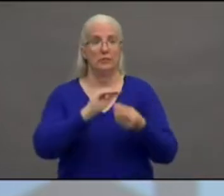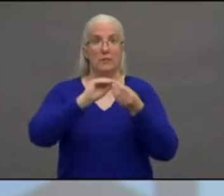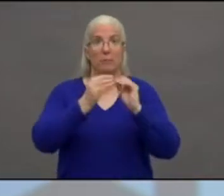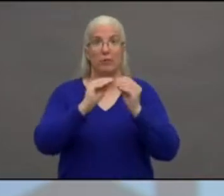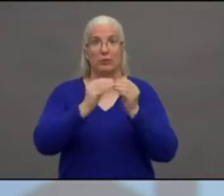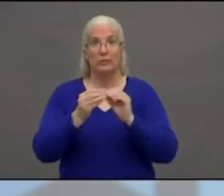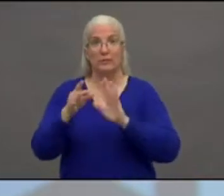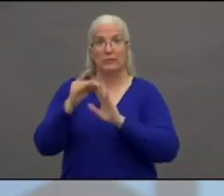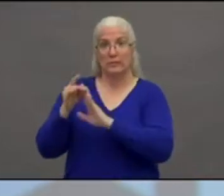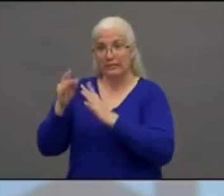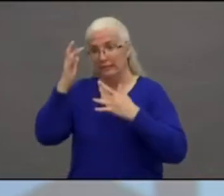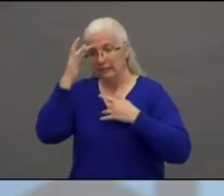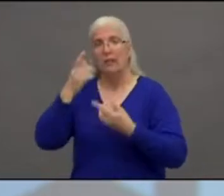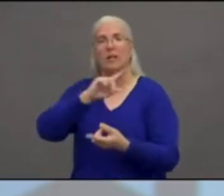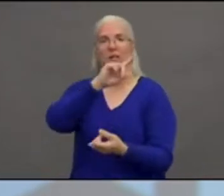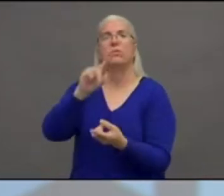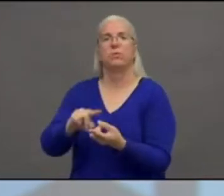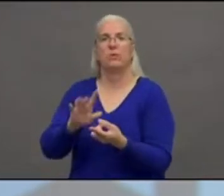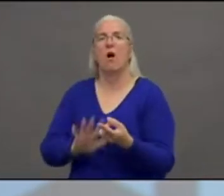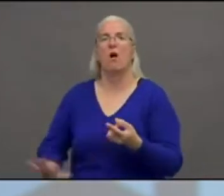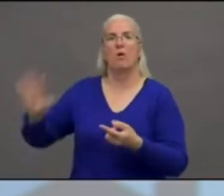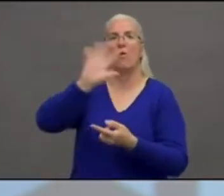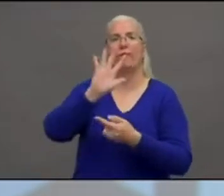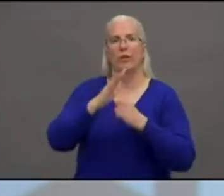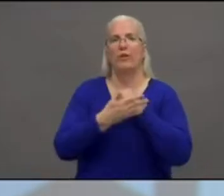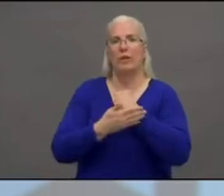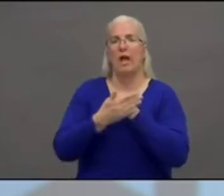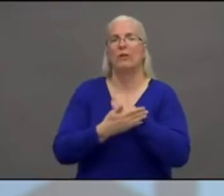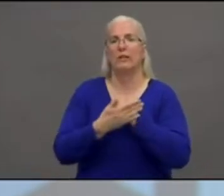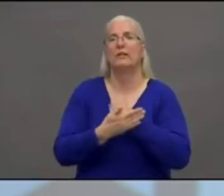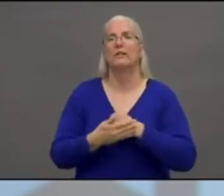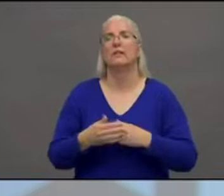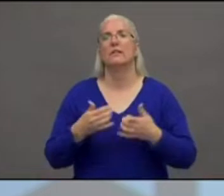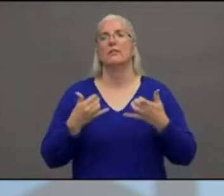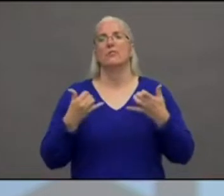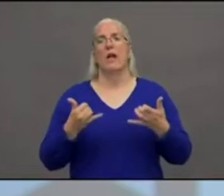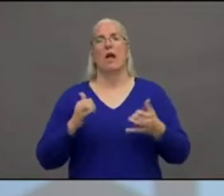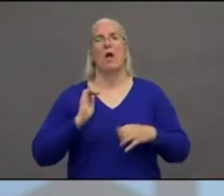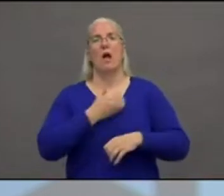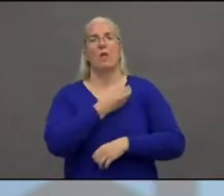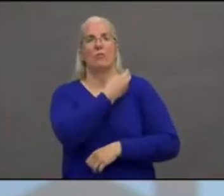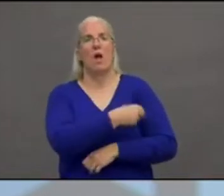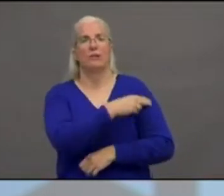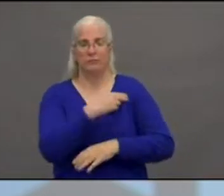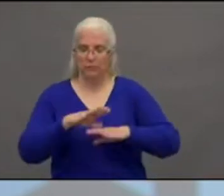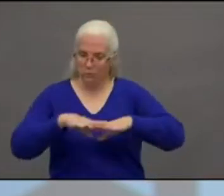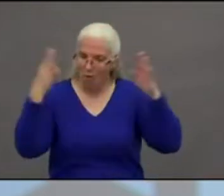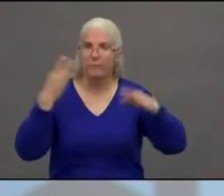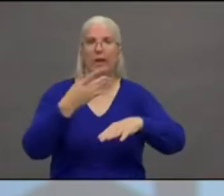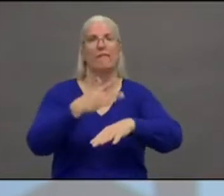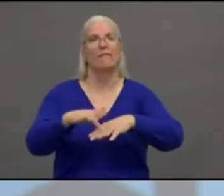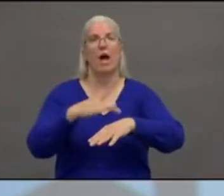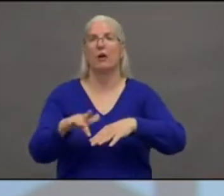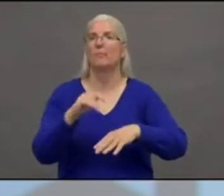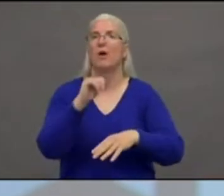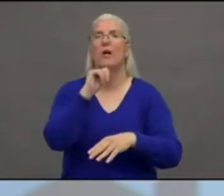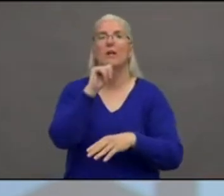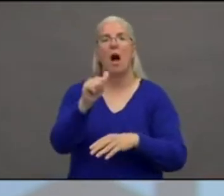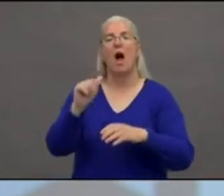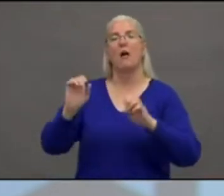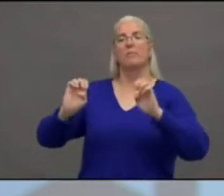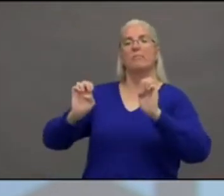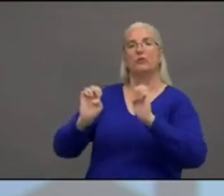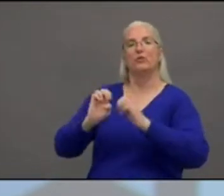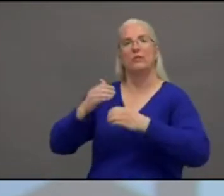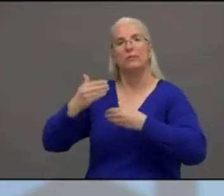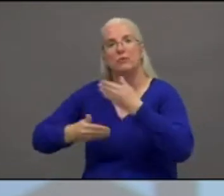county, we're at the point where our hospitals are open for non-urgent surgeries and our clinics are open